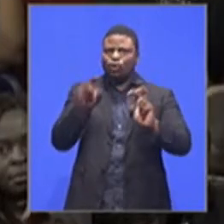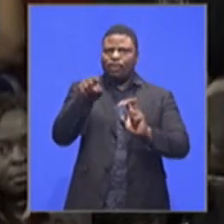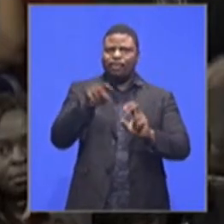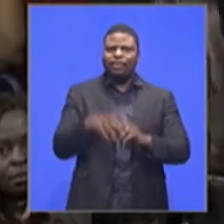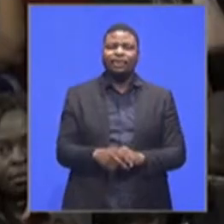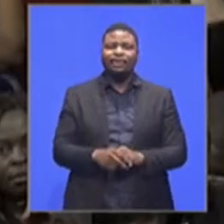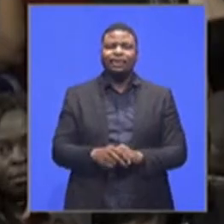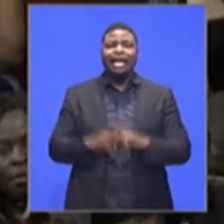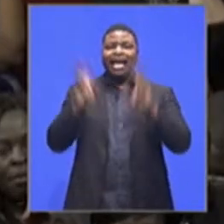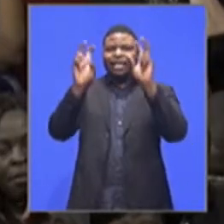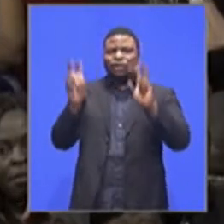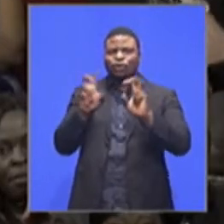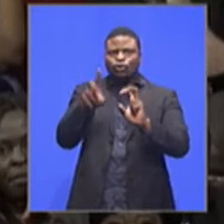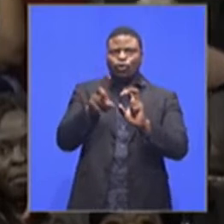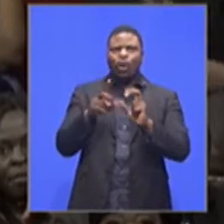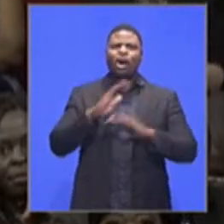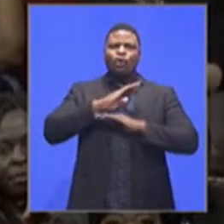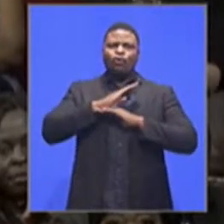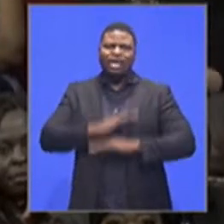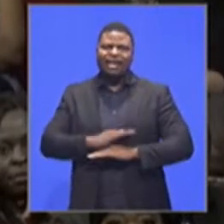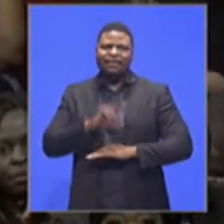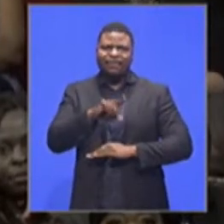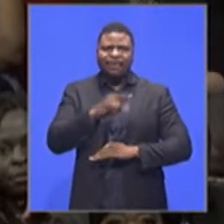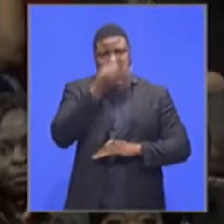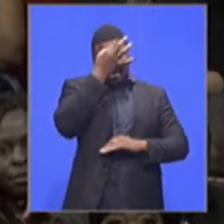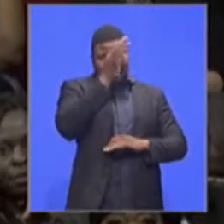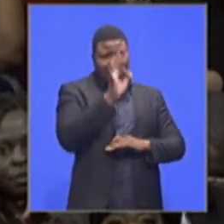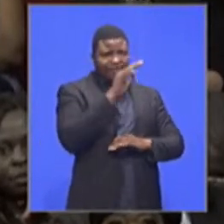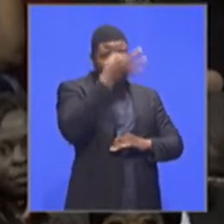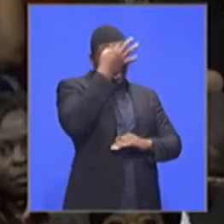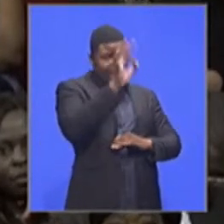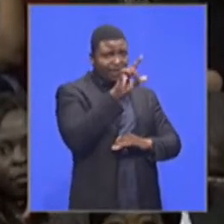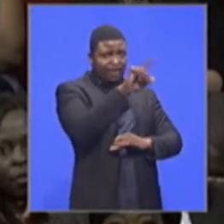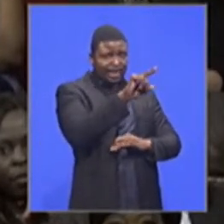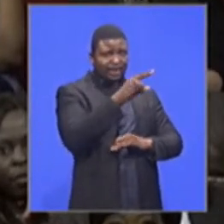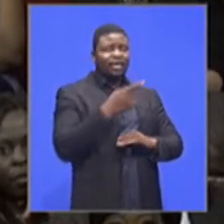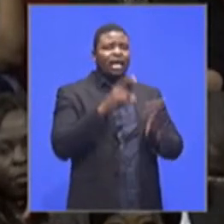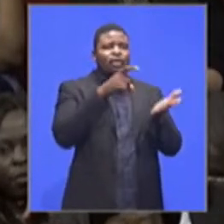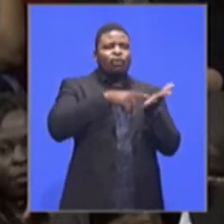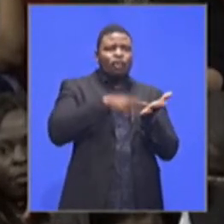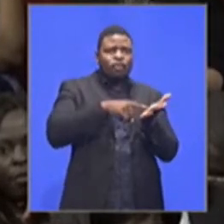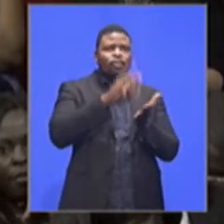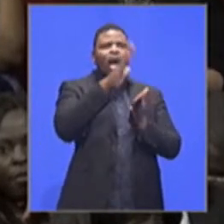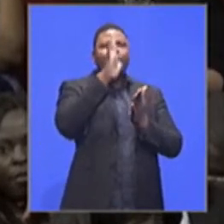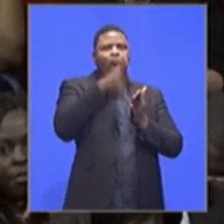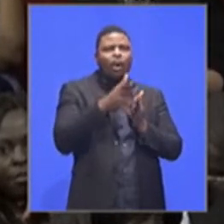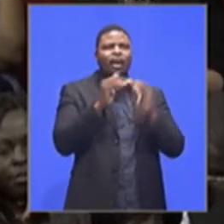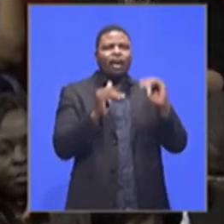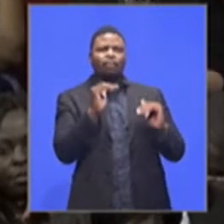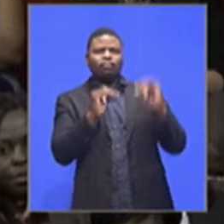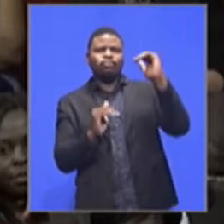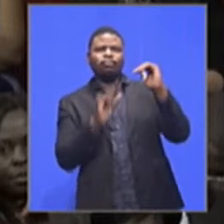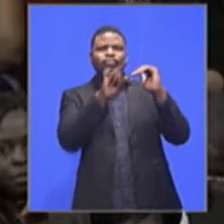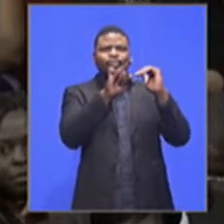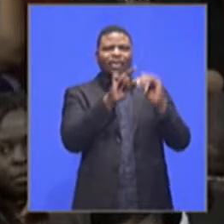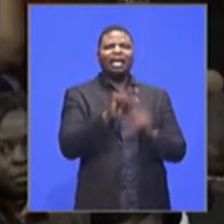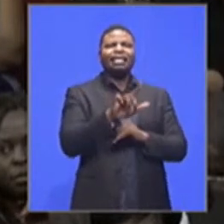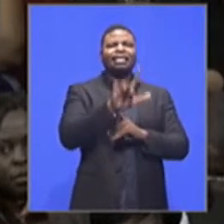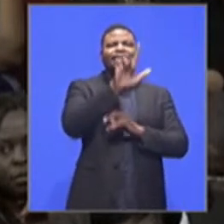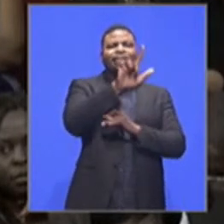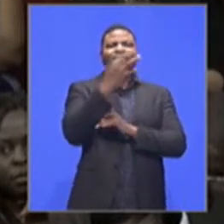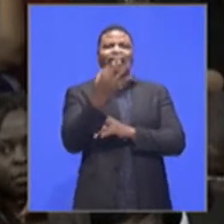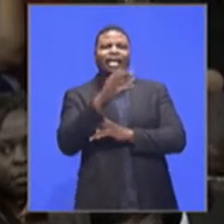relief, government debt will stabilize at a high level of 73.6% of